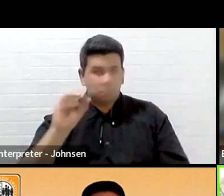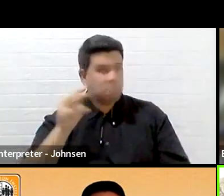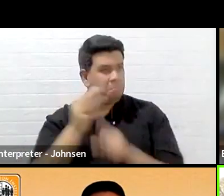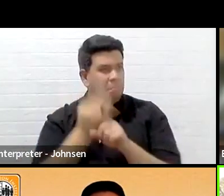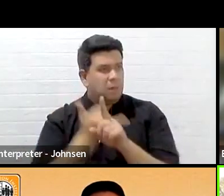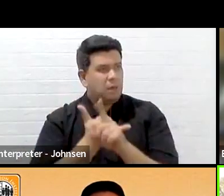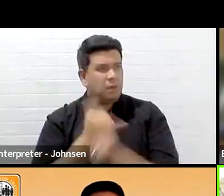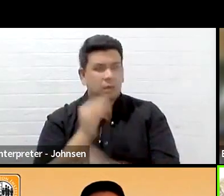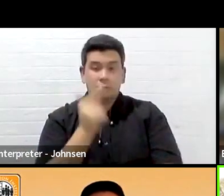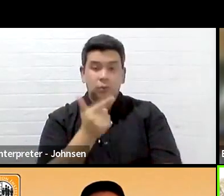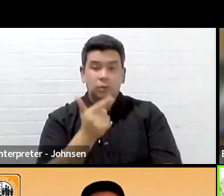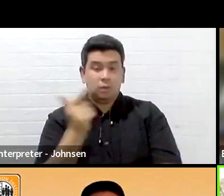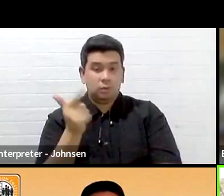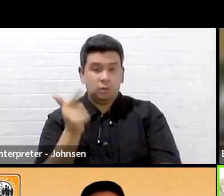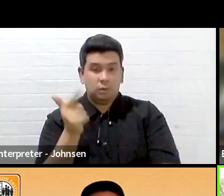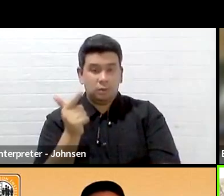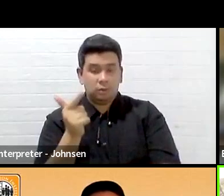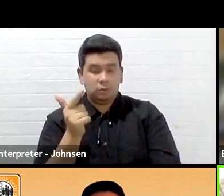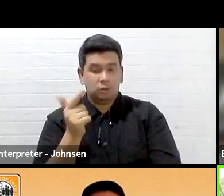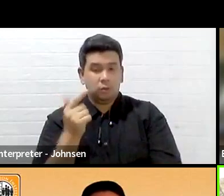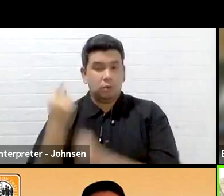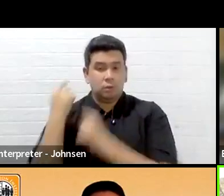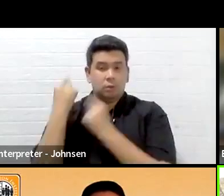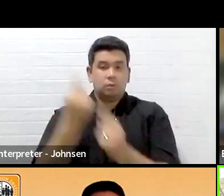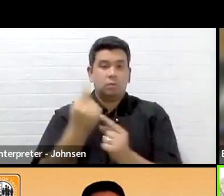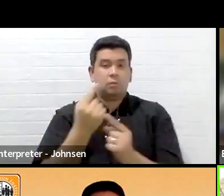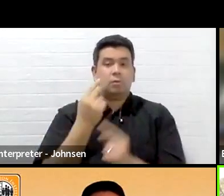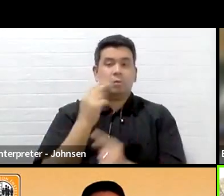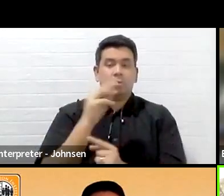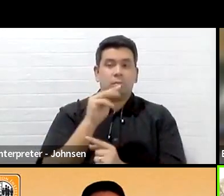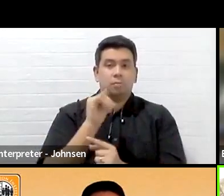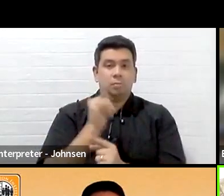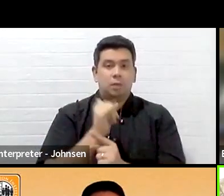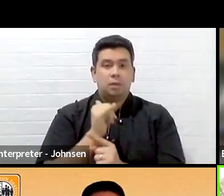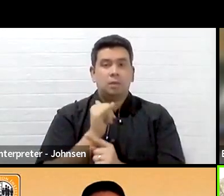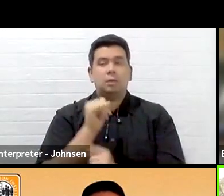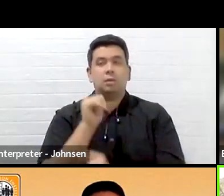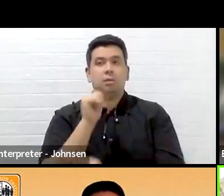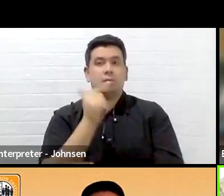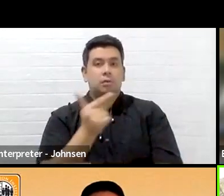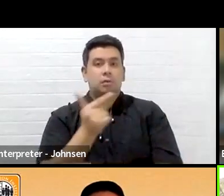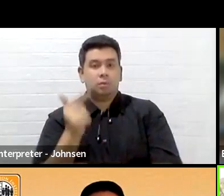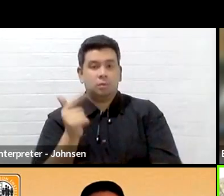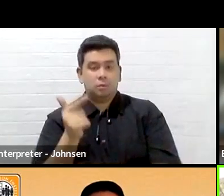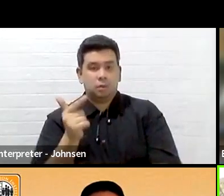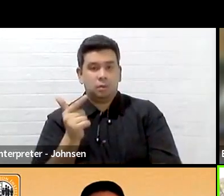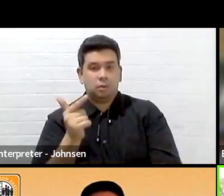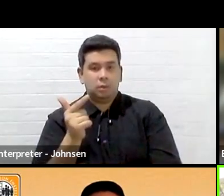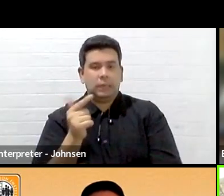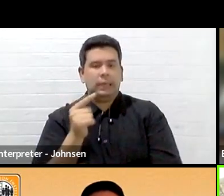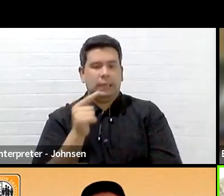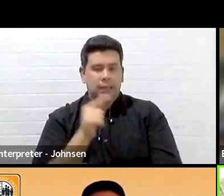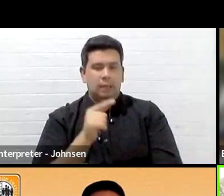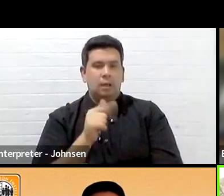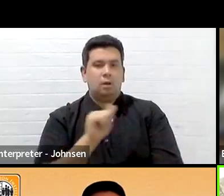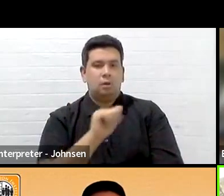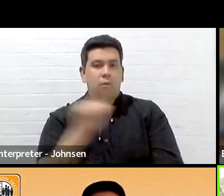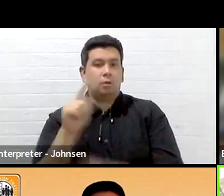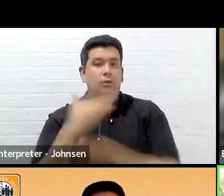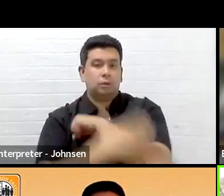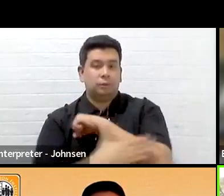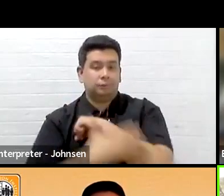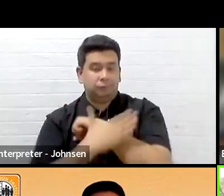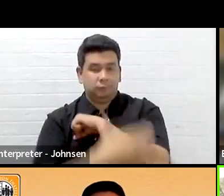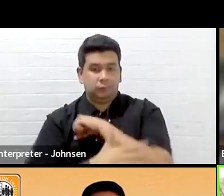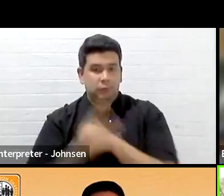2020. So since May 2020, yan yung classification na ginagamit ng lahat ng bansa. Okay. Now, whether